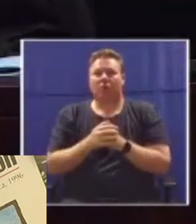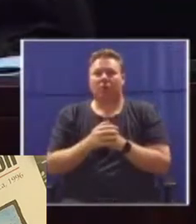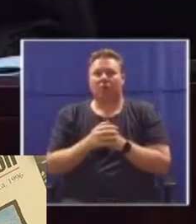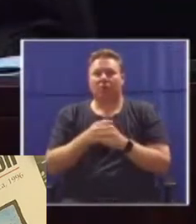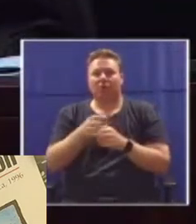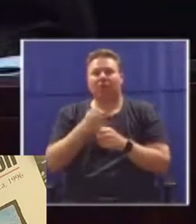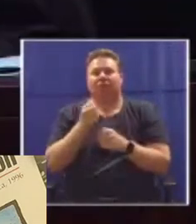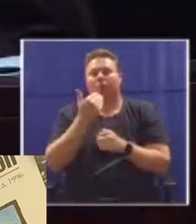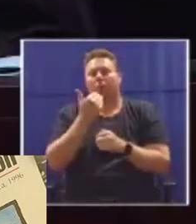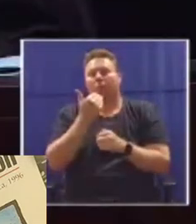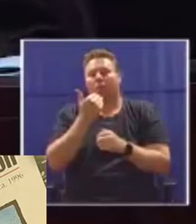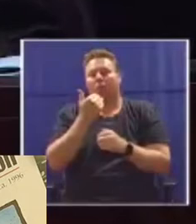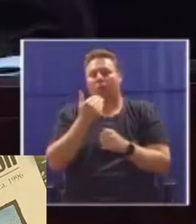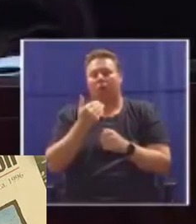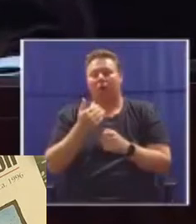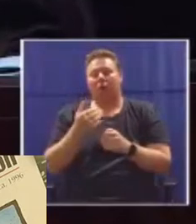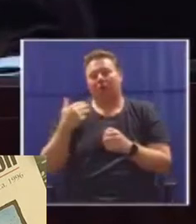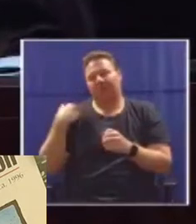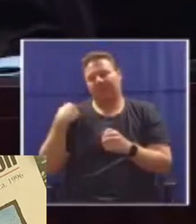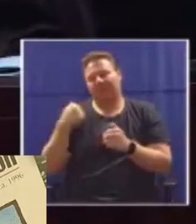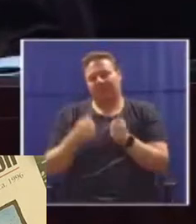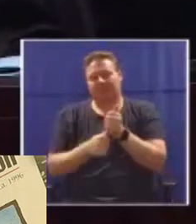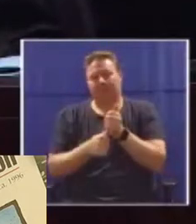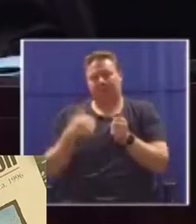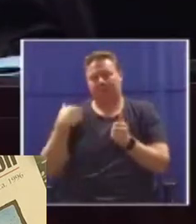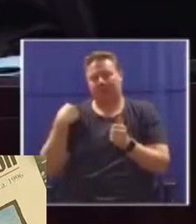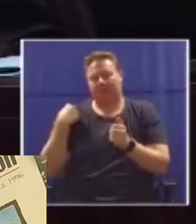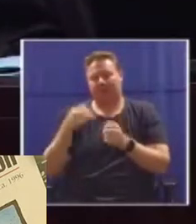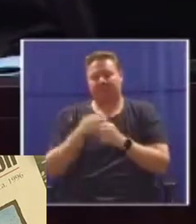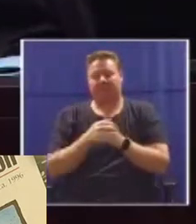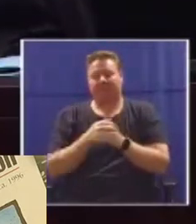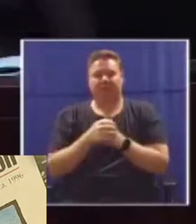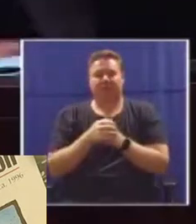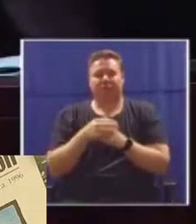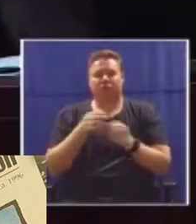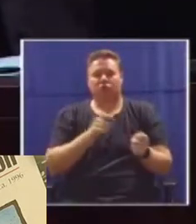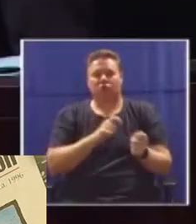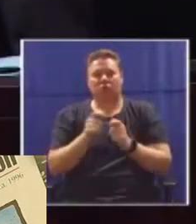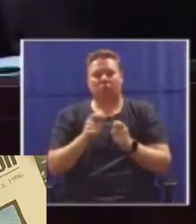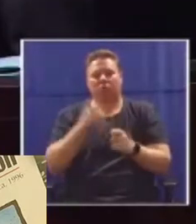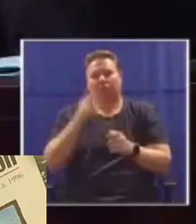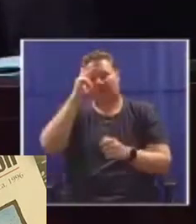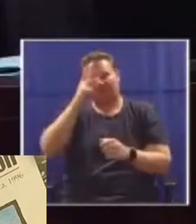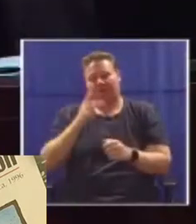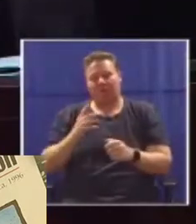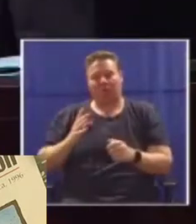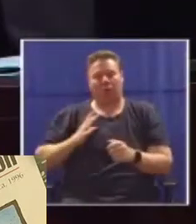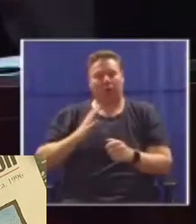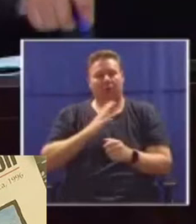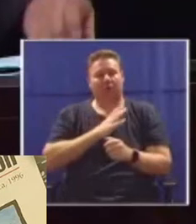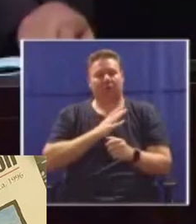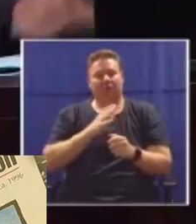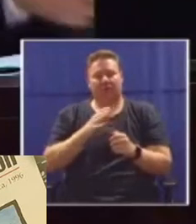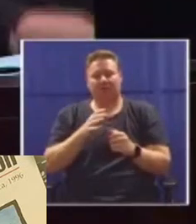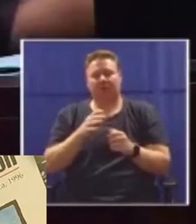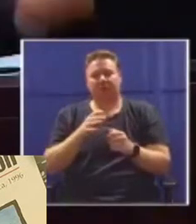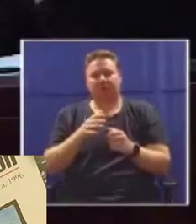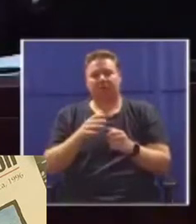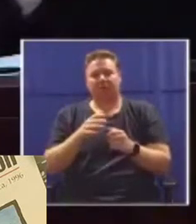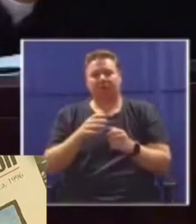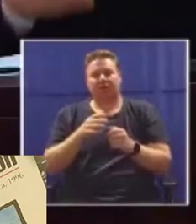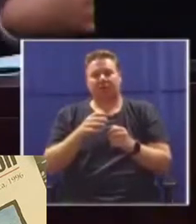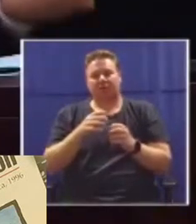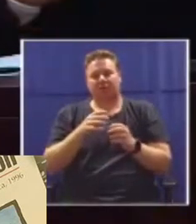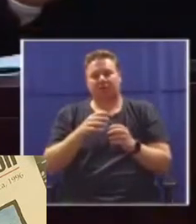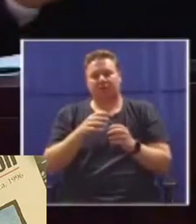Minister and Deputy Minister of Transport. The Portfolio Committee on Transport is tabling to the House for